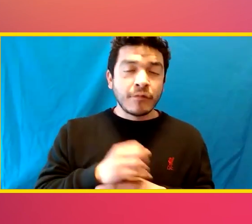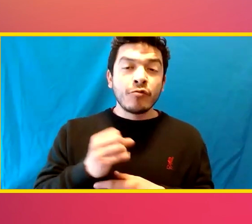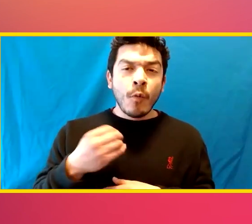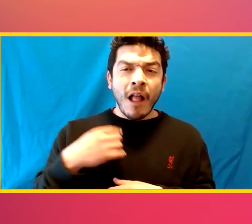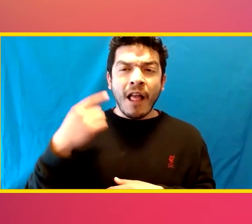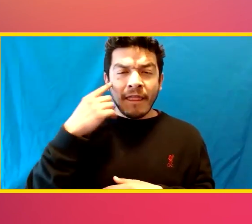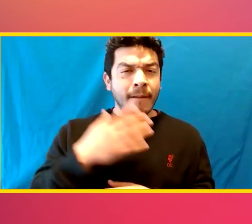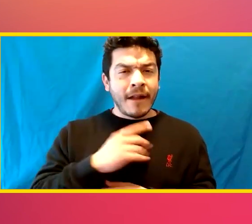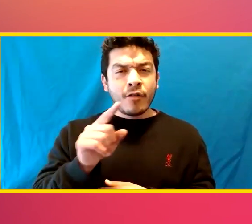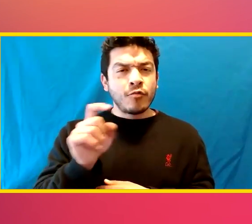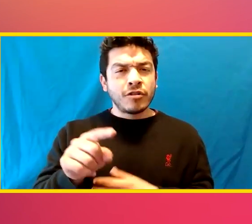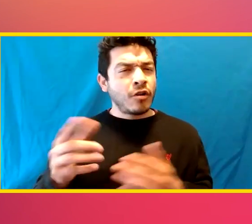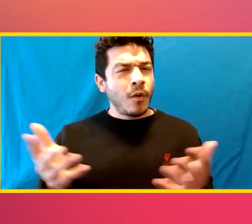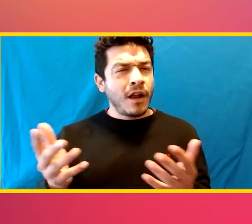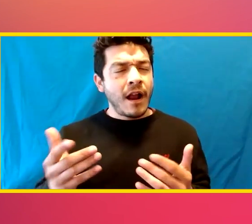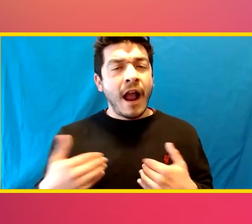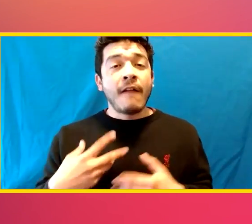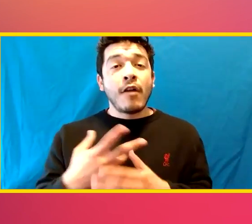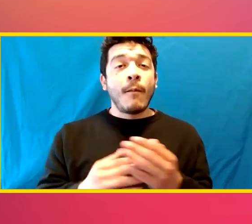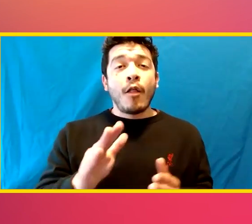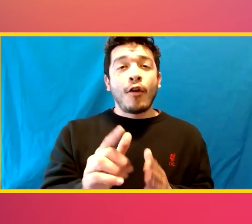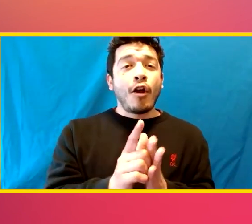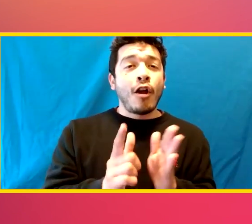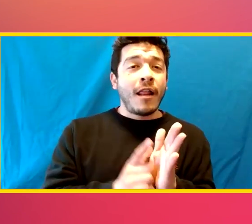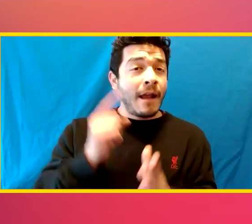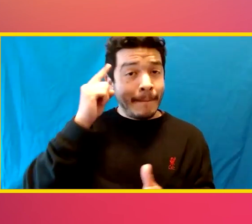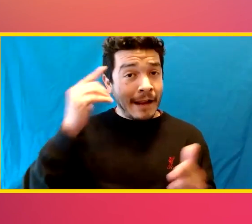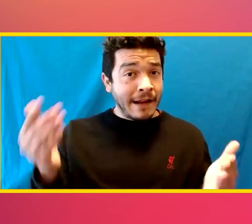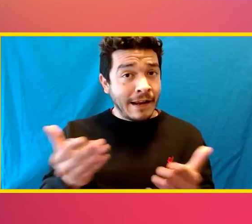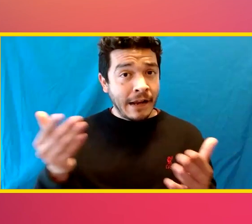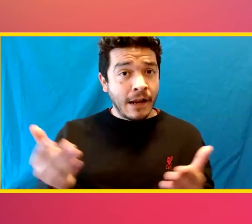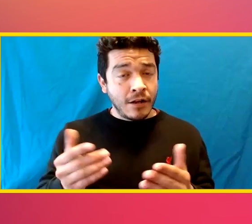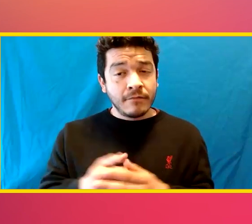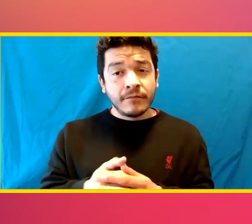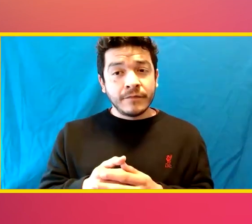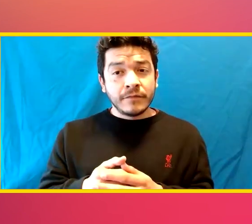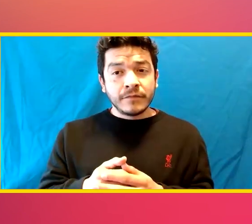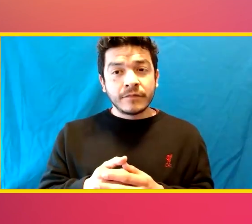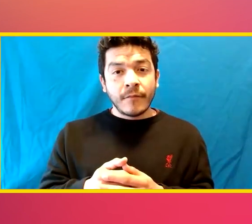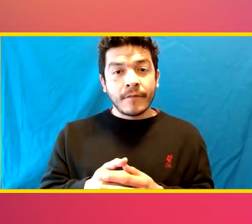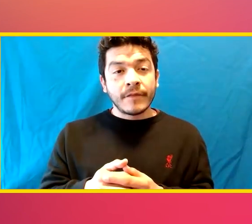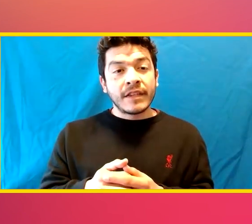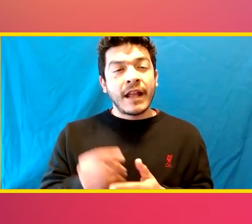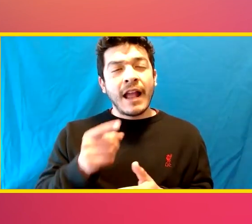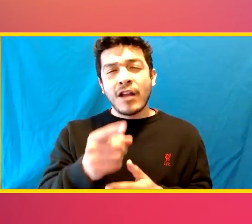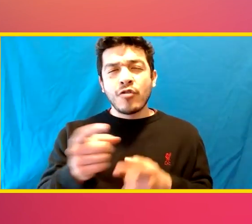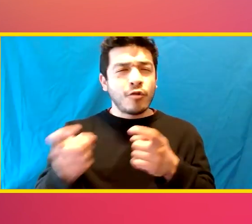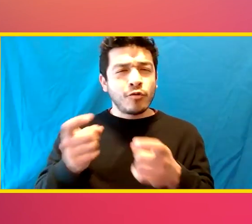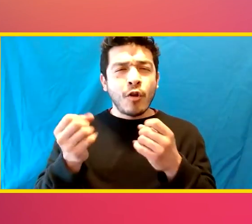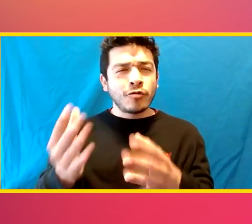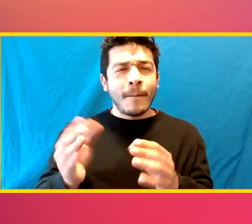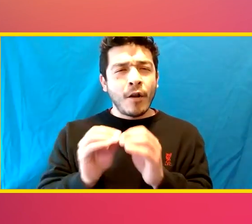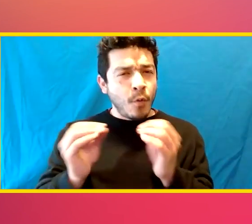is, having both your legal mind here, Kimfer, you're, steering so many